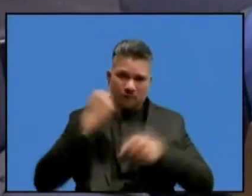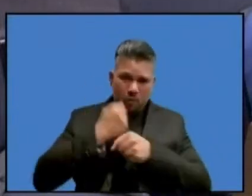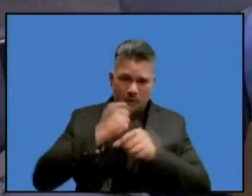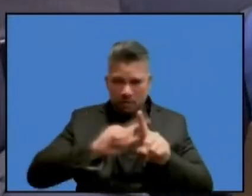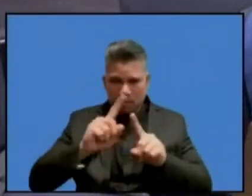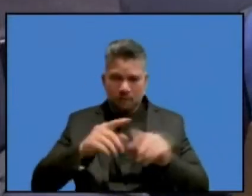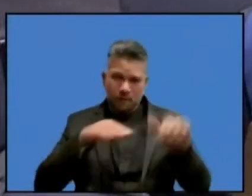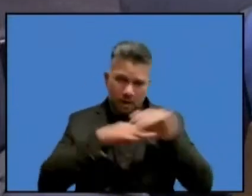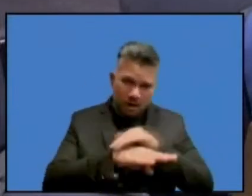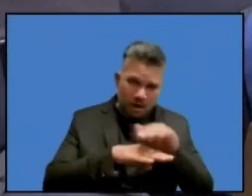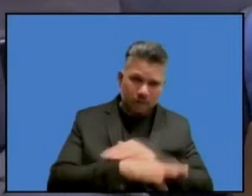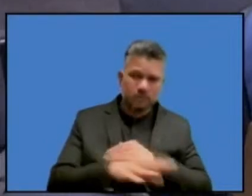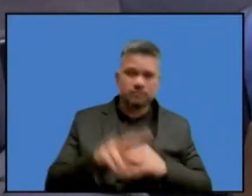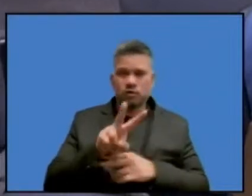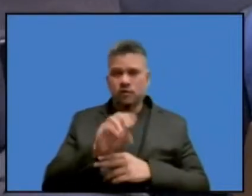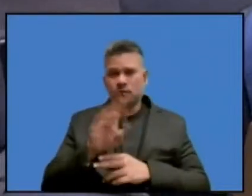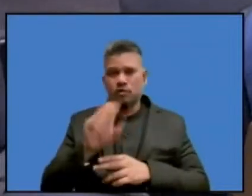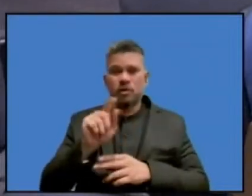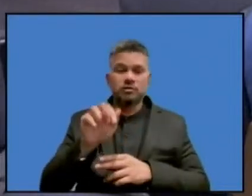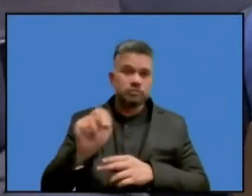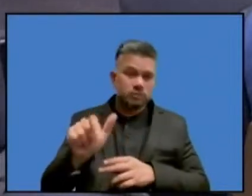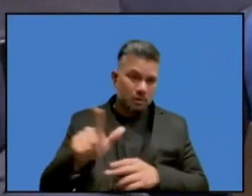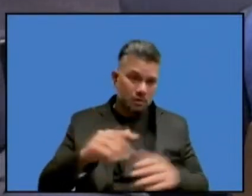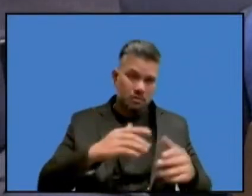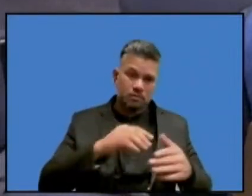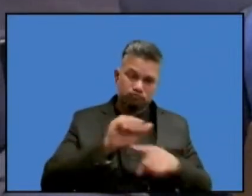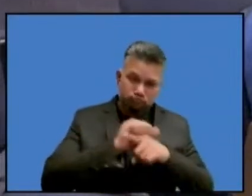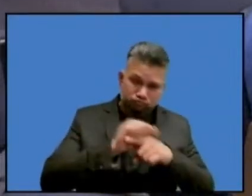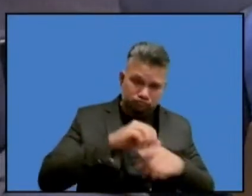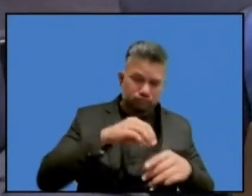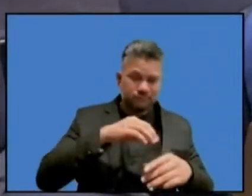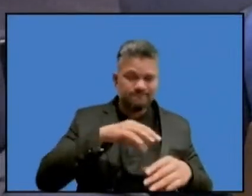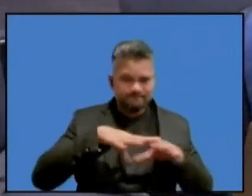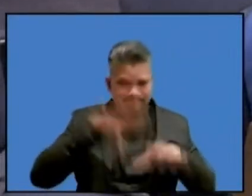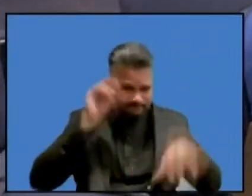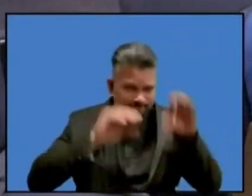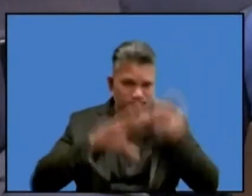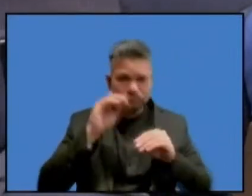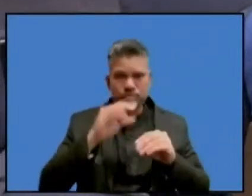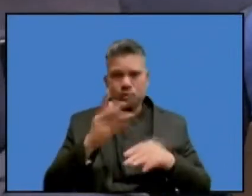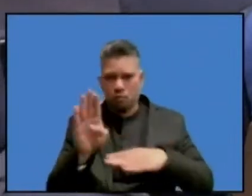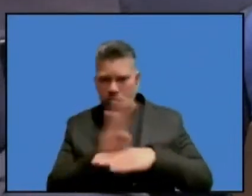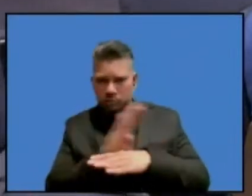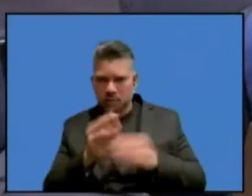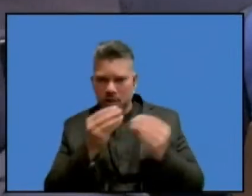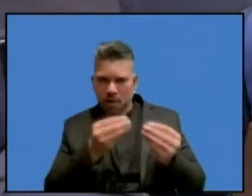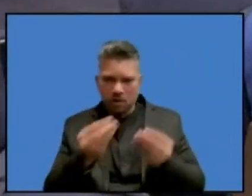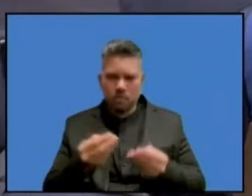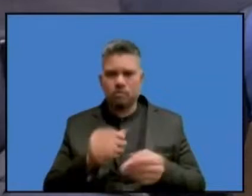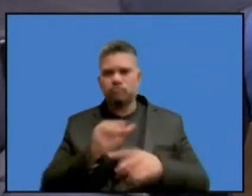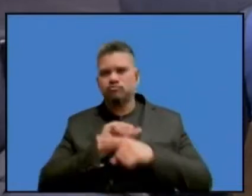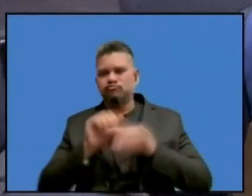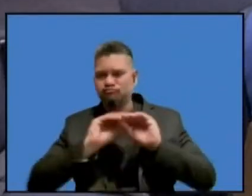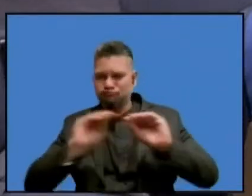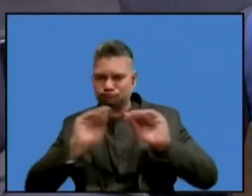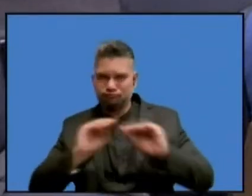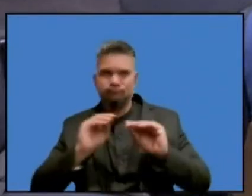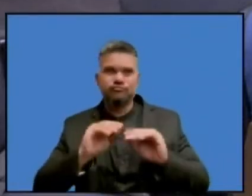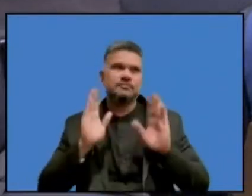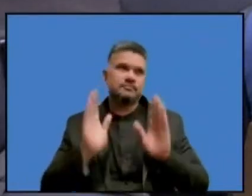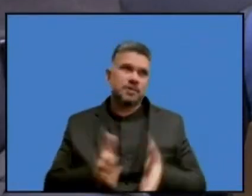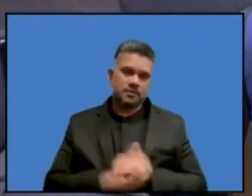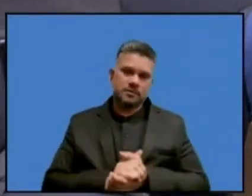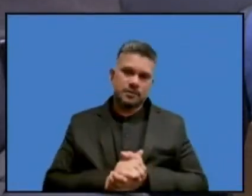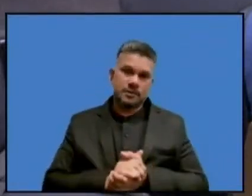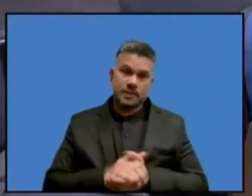training, microfinance initiatives, and entrepreneurship support. To ensure migrants can fully contribute to sustainable